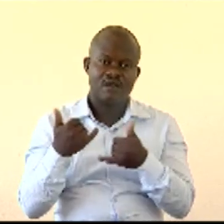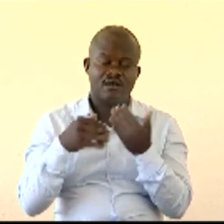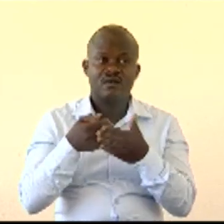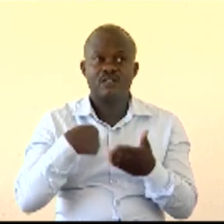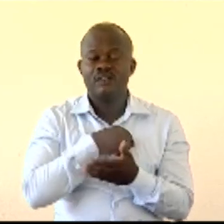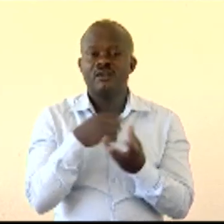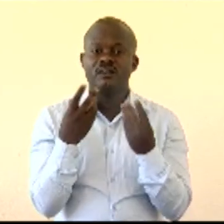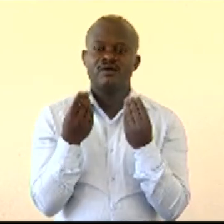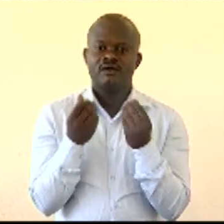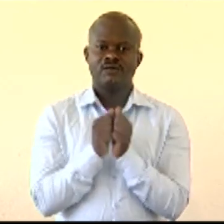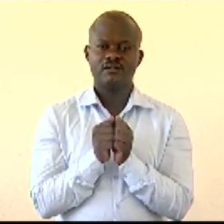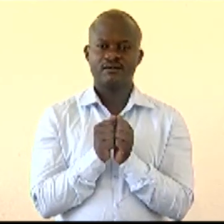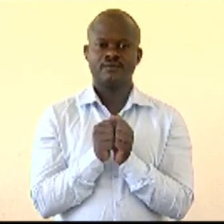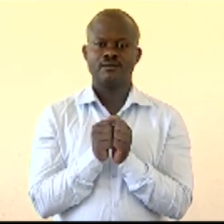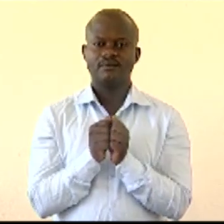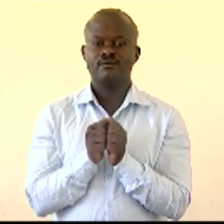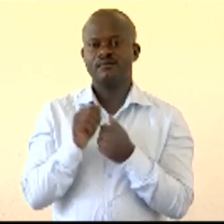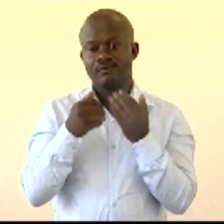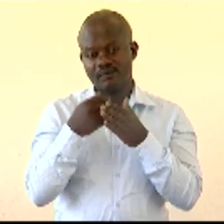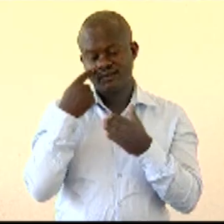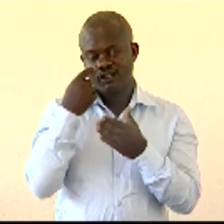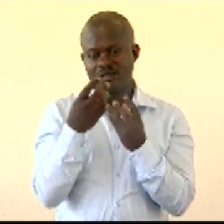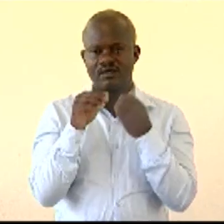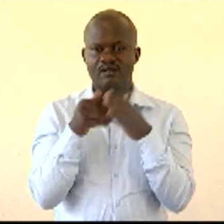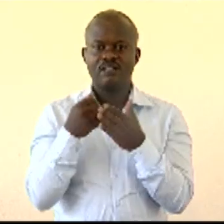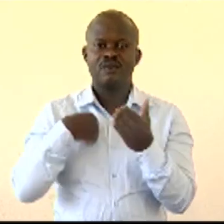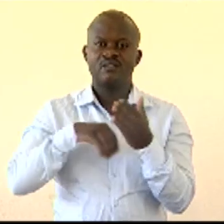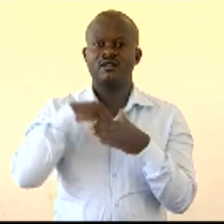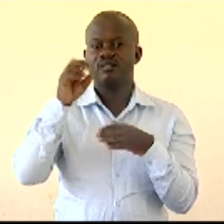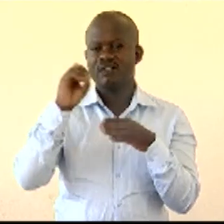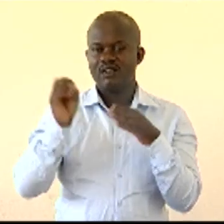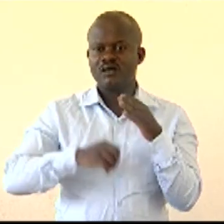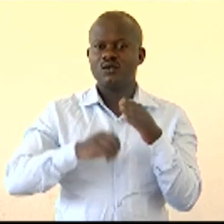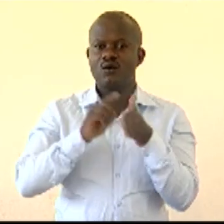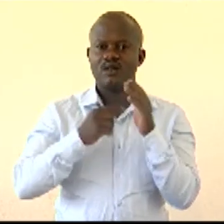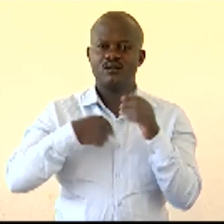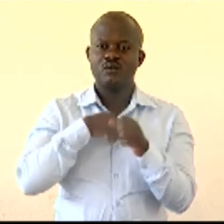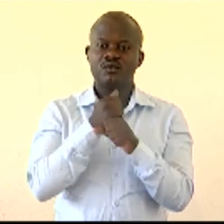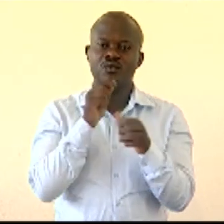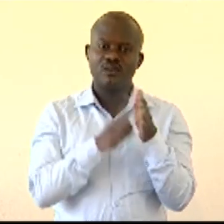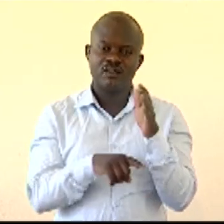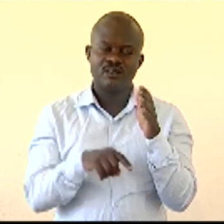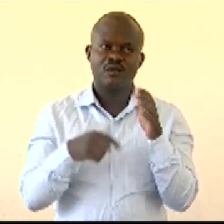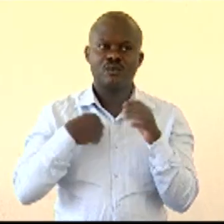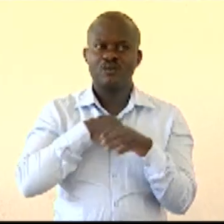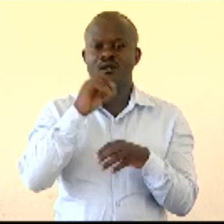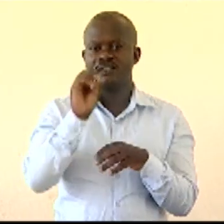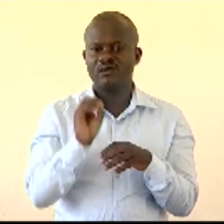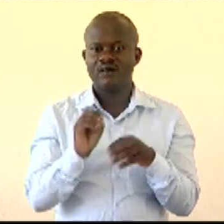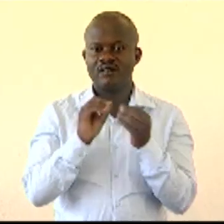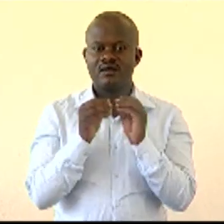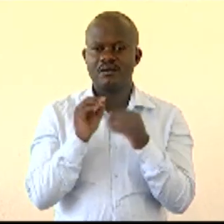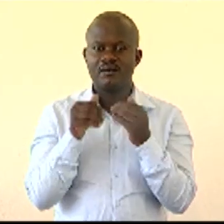simplest. To find the simplest ratio, what do? We divide the number of moles